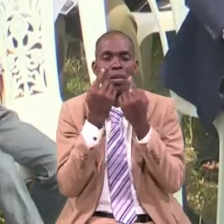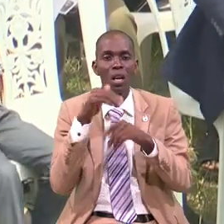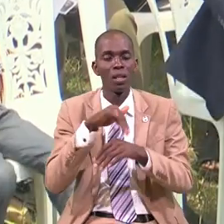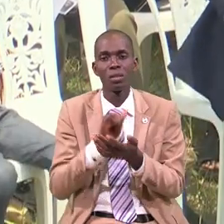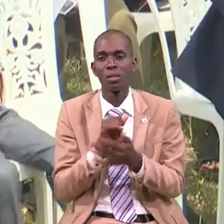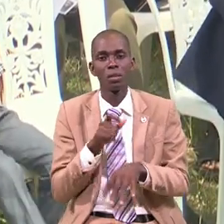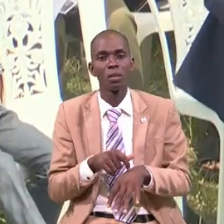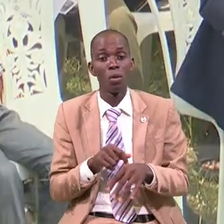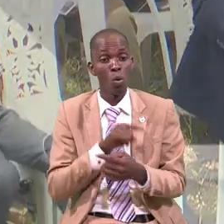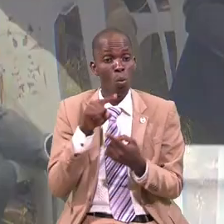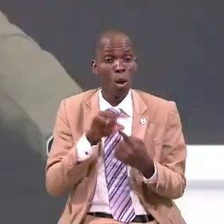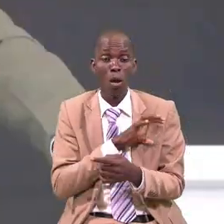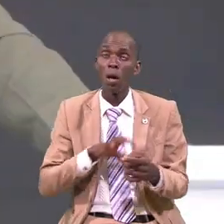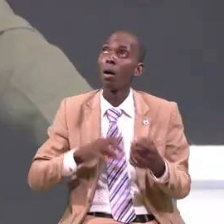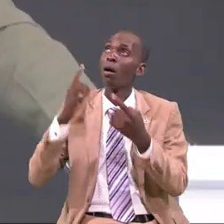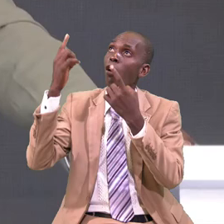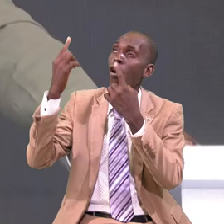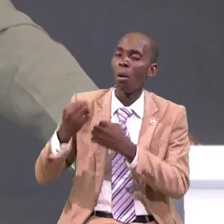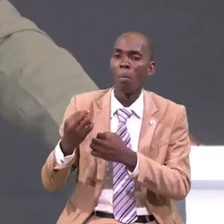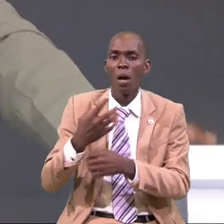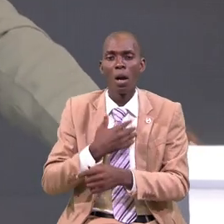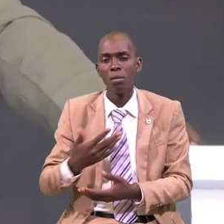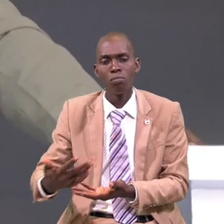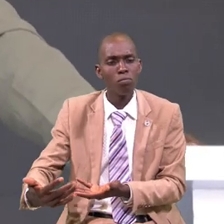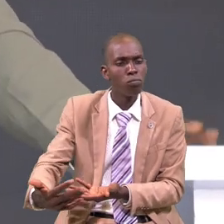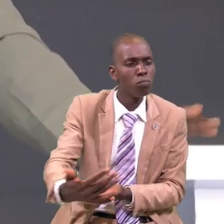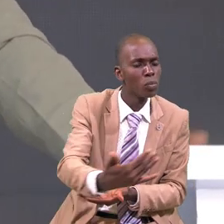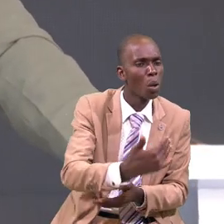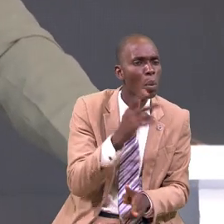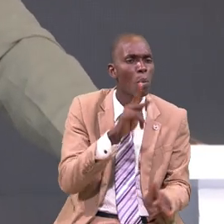When Christ comes and he takes the Enochs away,